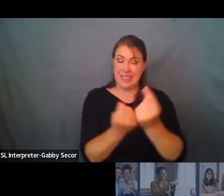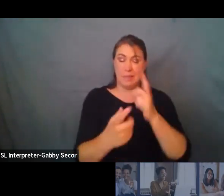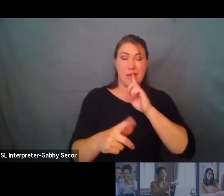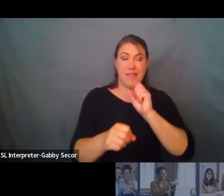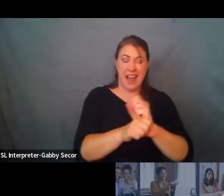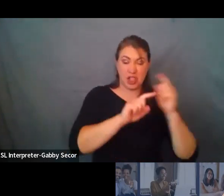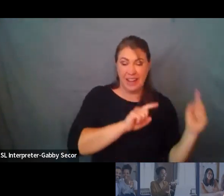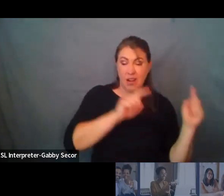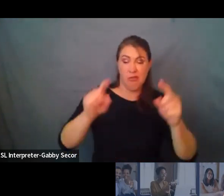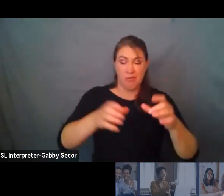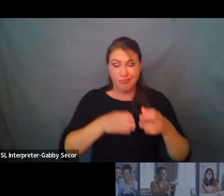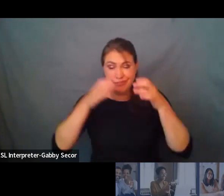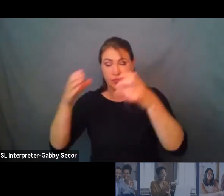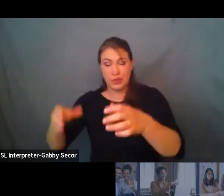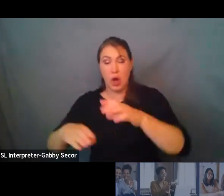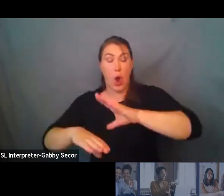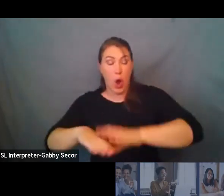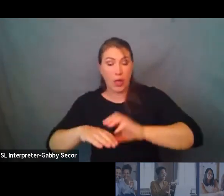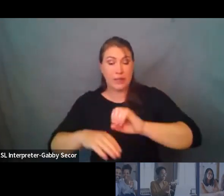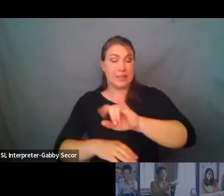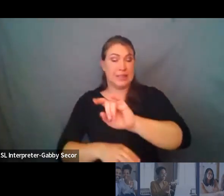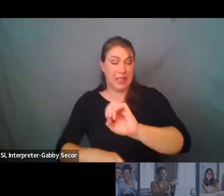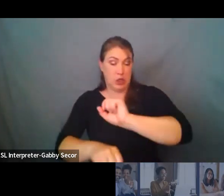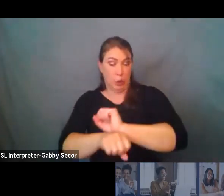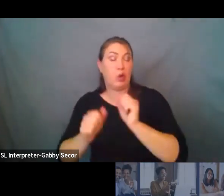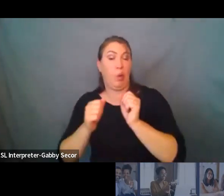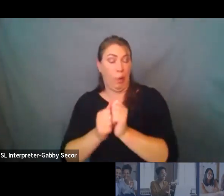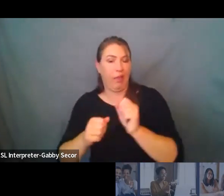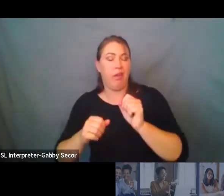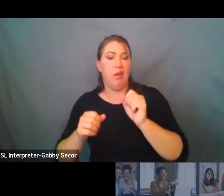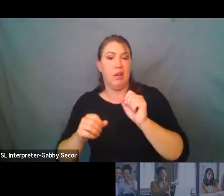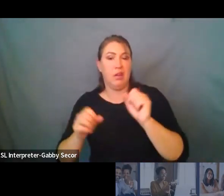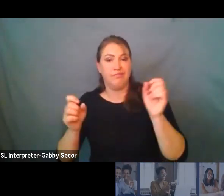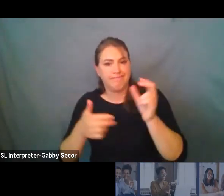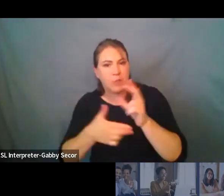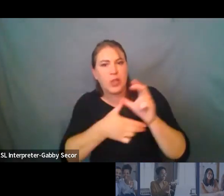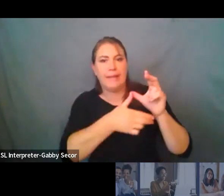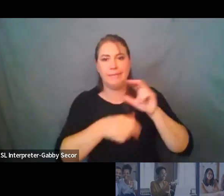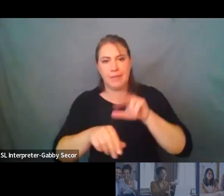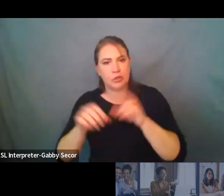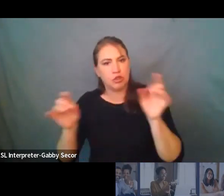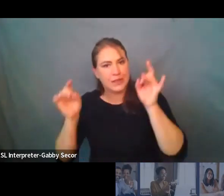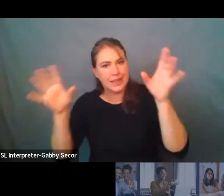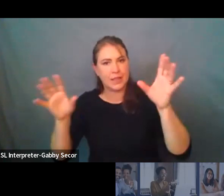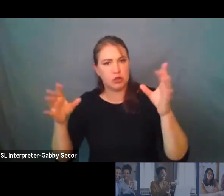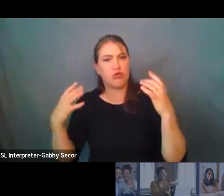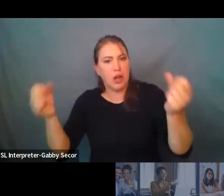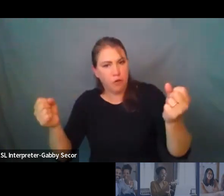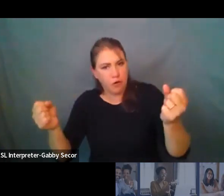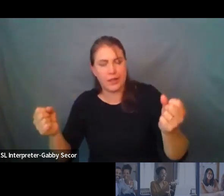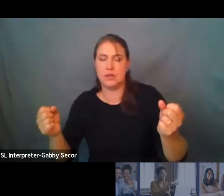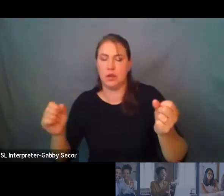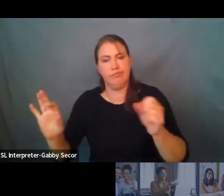work with disaster recovery centers in various locations across the country over the past year. Greg, the